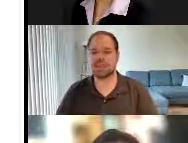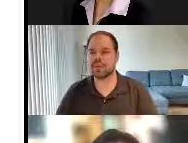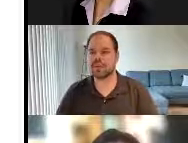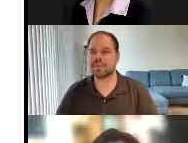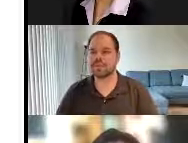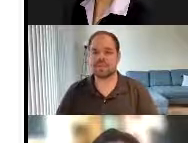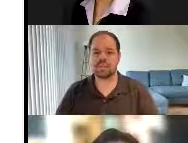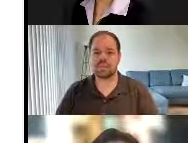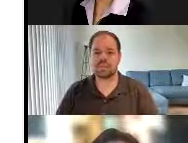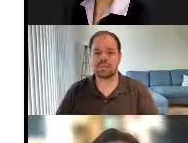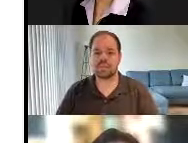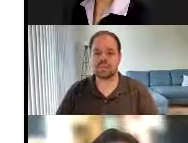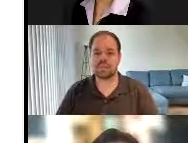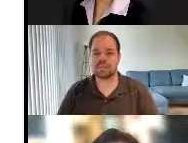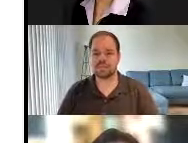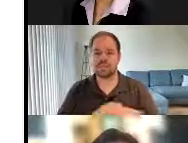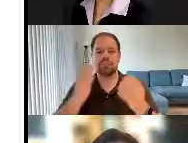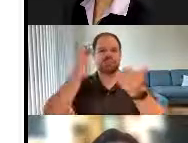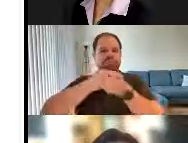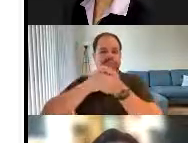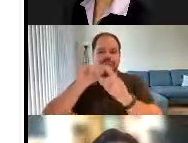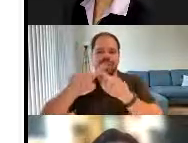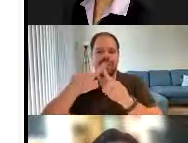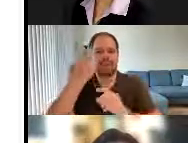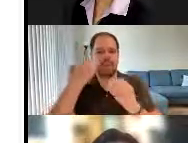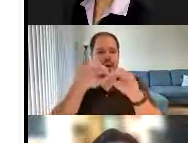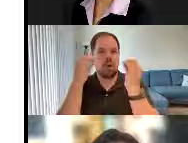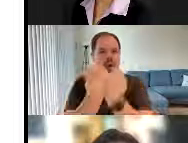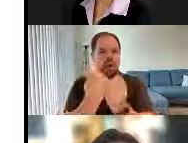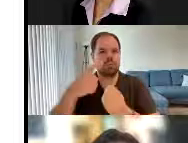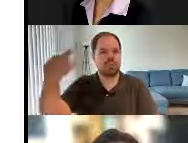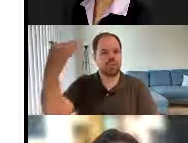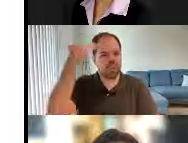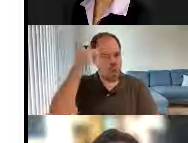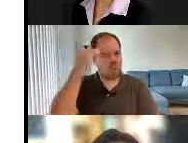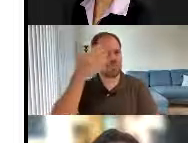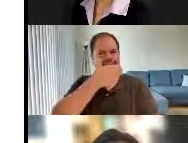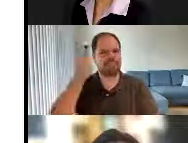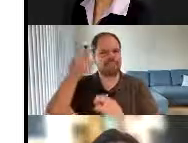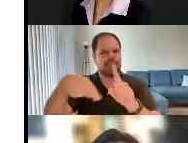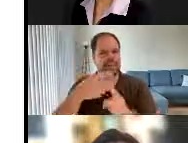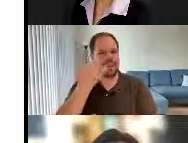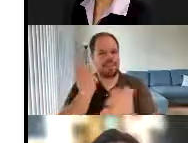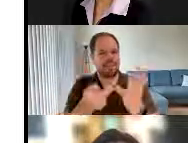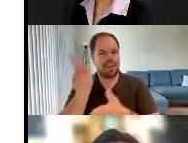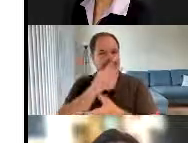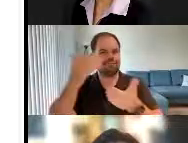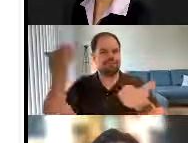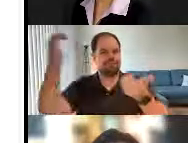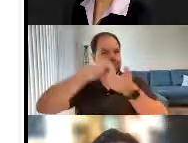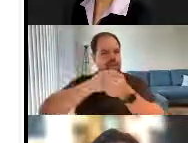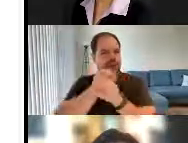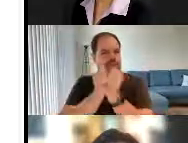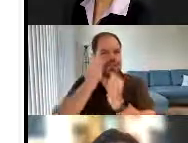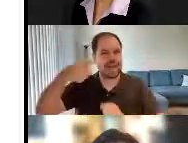workers out there that can be a liaison to the community and to these vaccine offices that are available. Many organizations